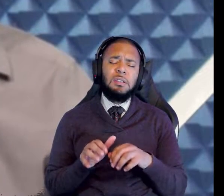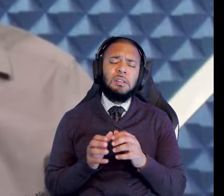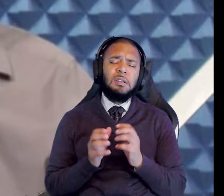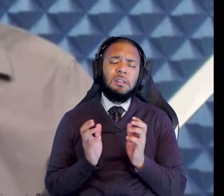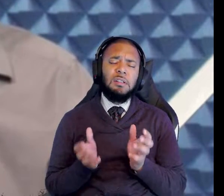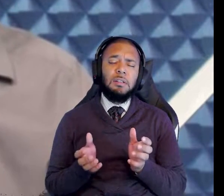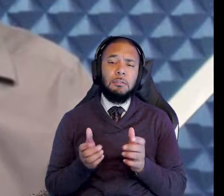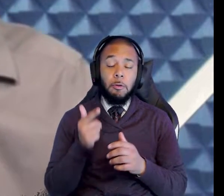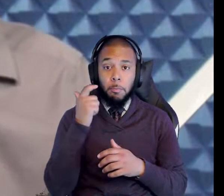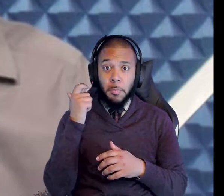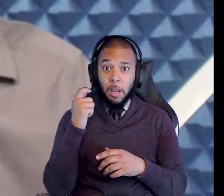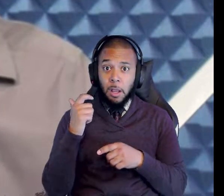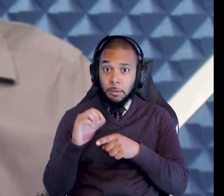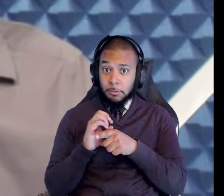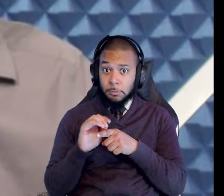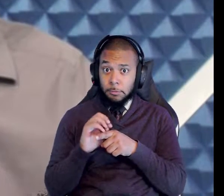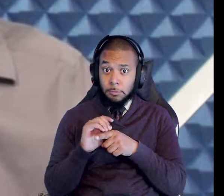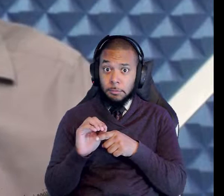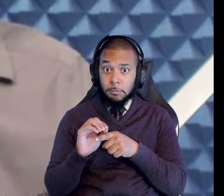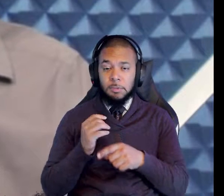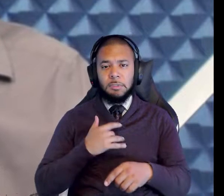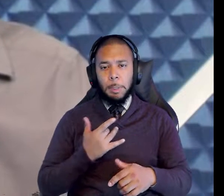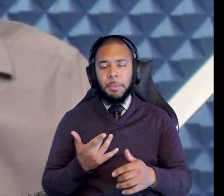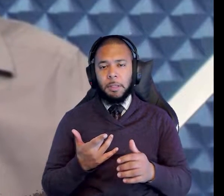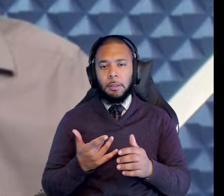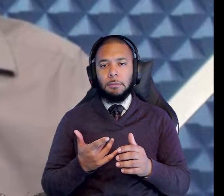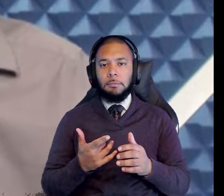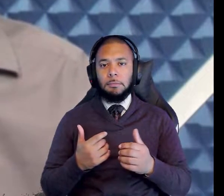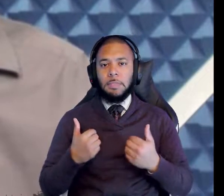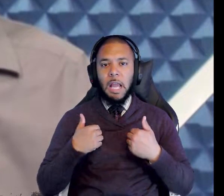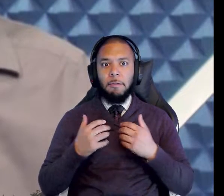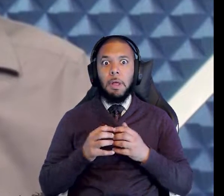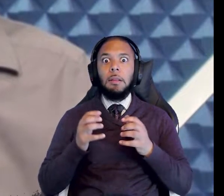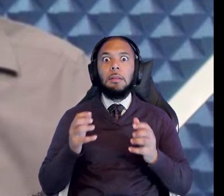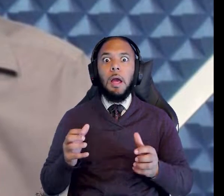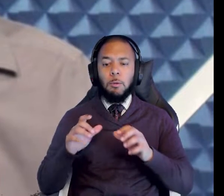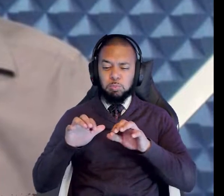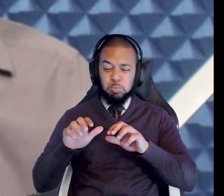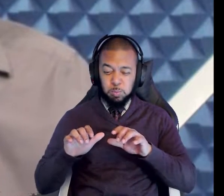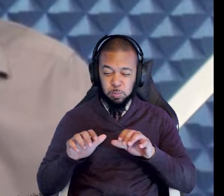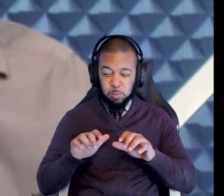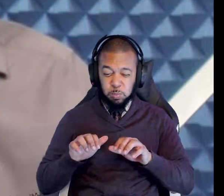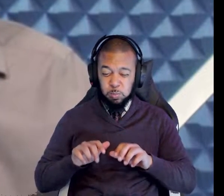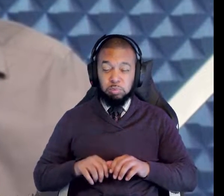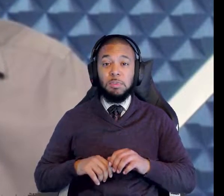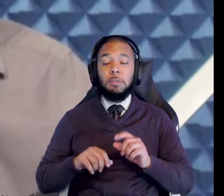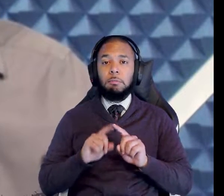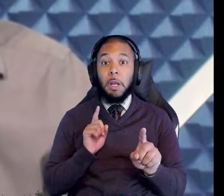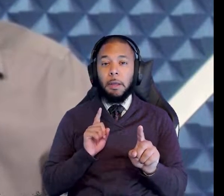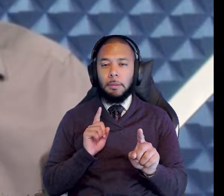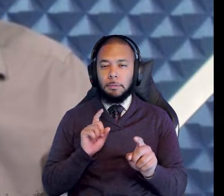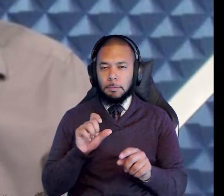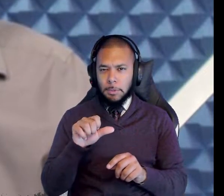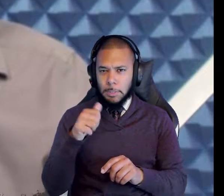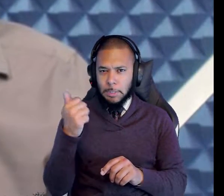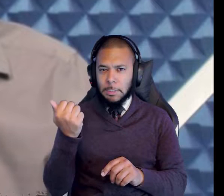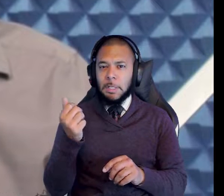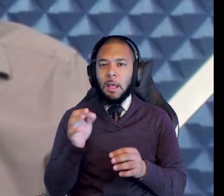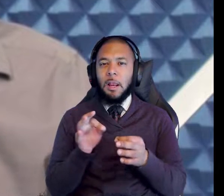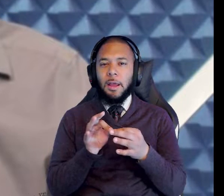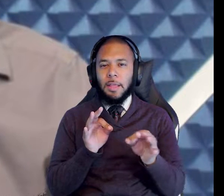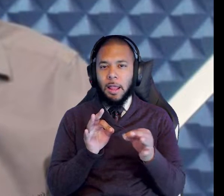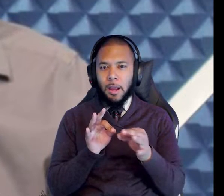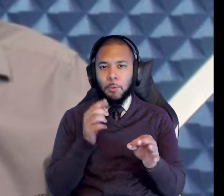programming languages usually involve a lot of typing. Well, it turns out that there's another language for